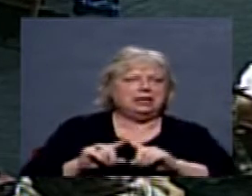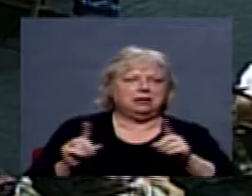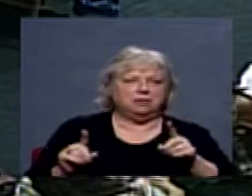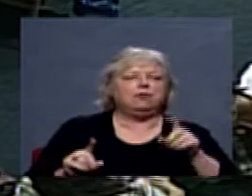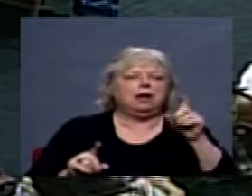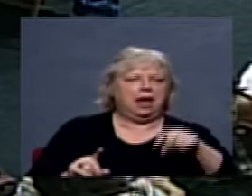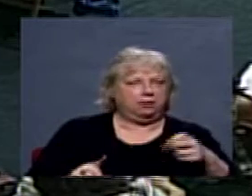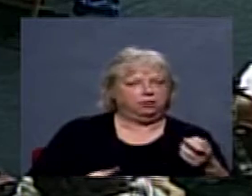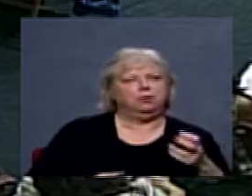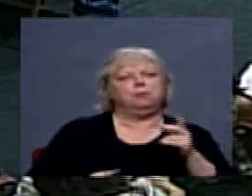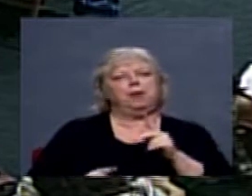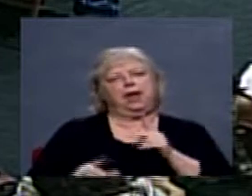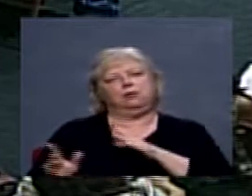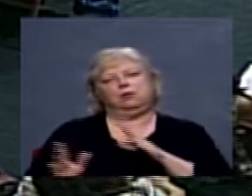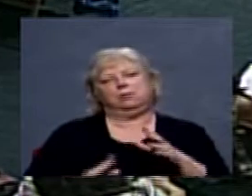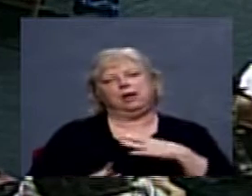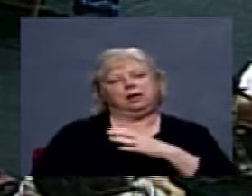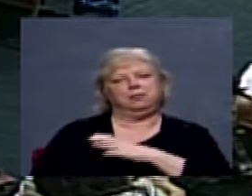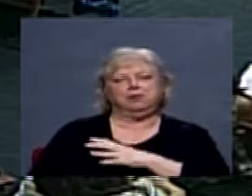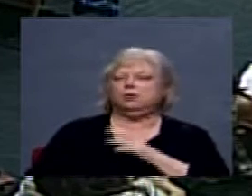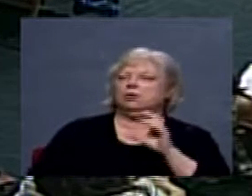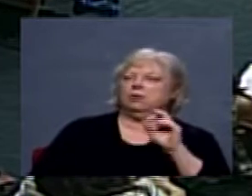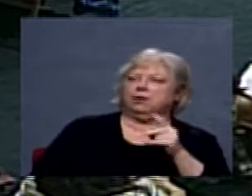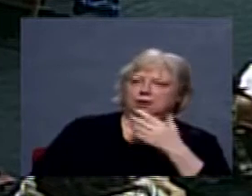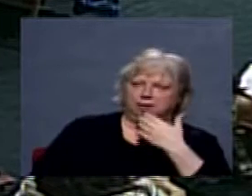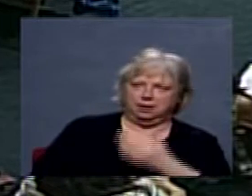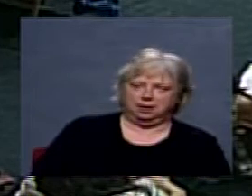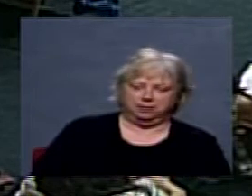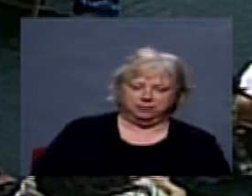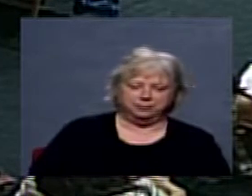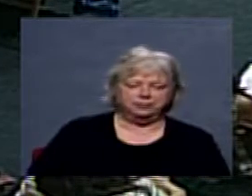come back to this planning commission. Okay, thank you.